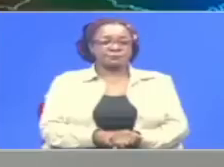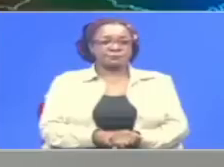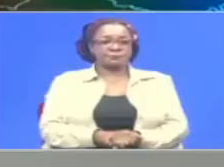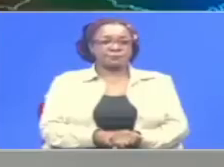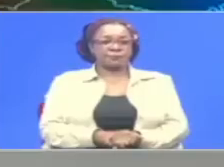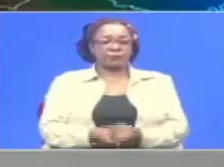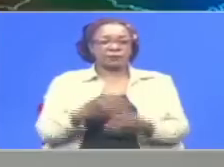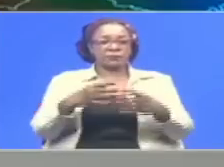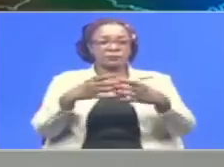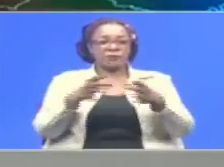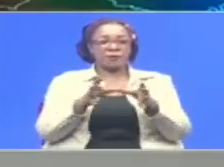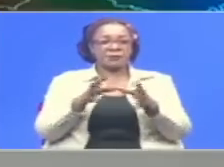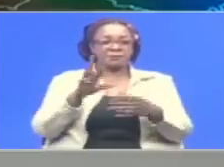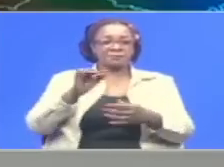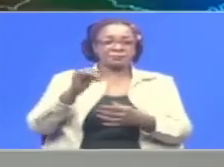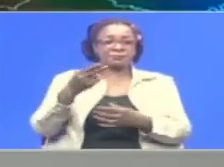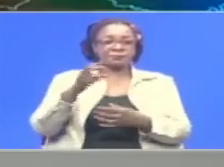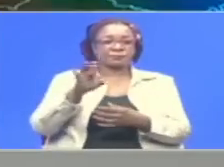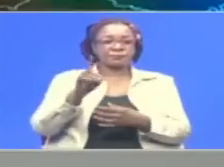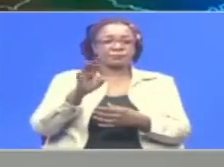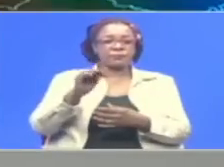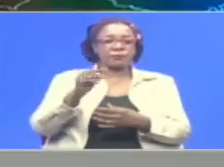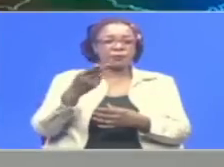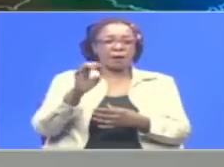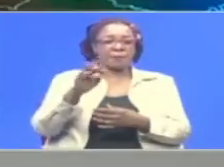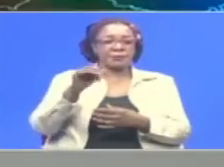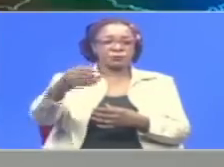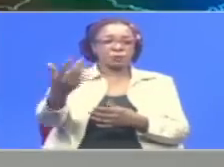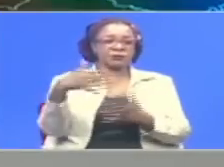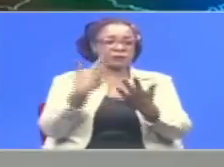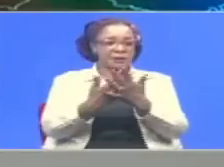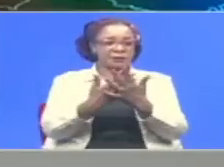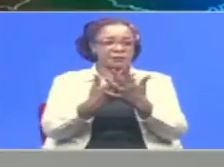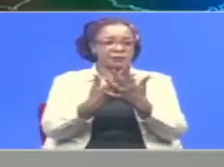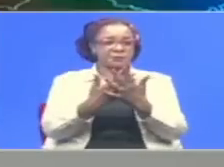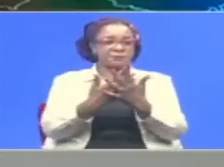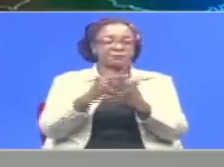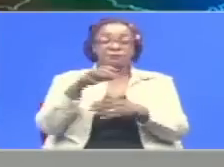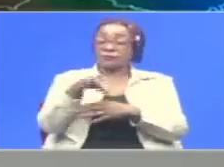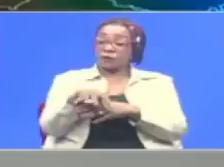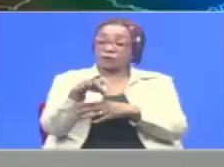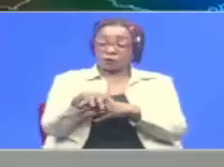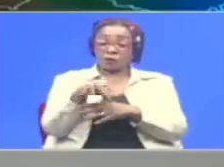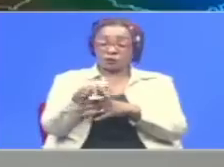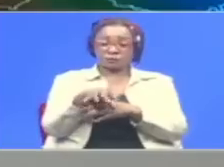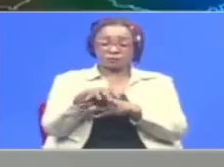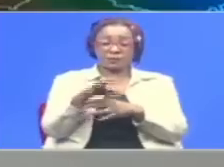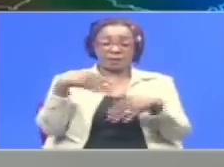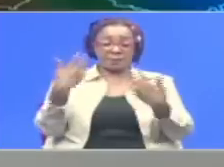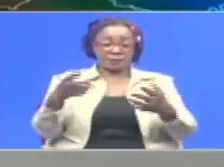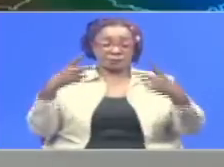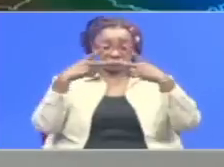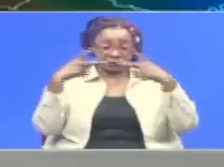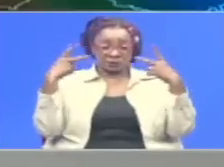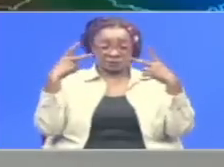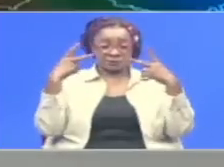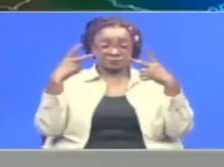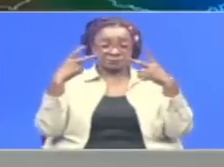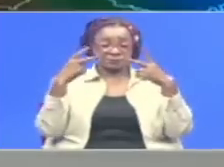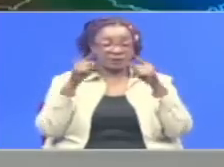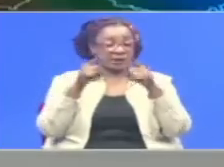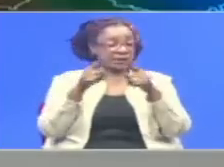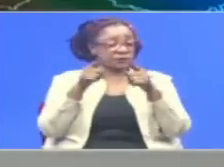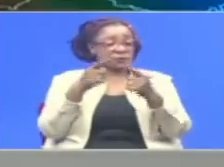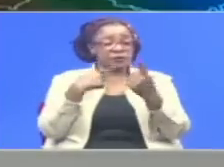The family of Rashid Salim Mohamed, who was arrested in the Democratic Republic of Congo on terror-related allegations, has spoken about